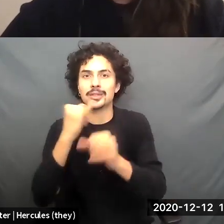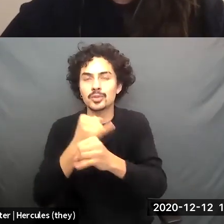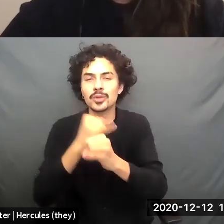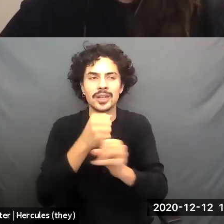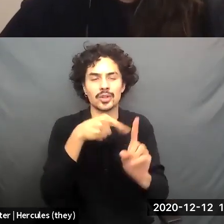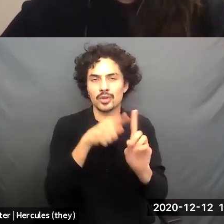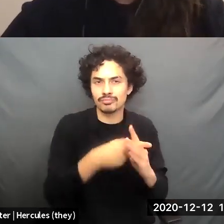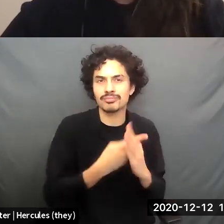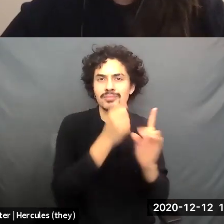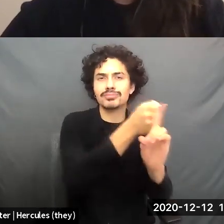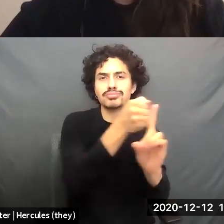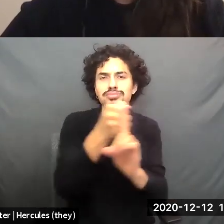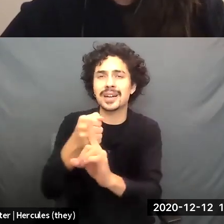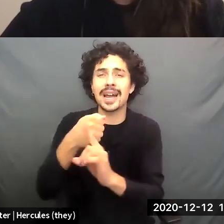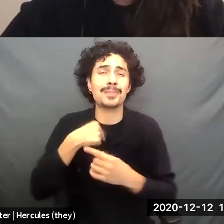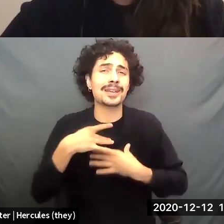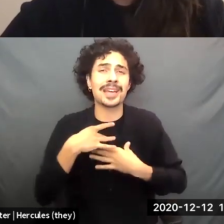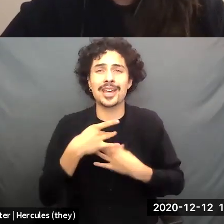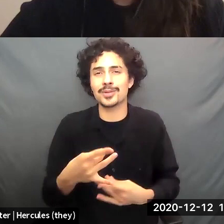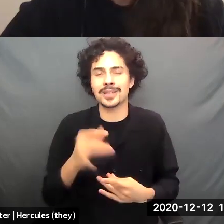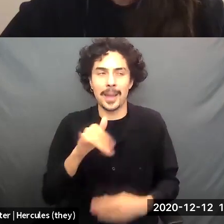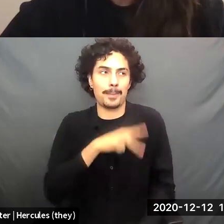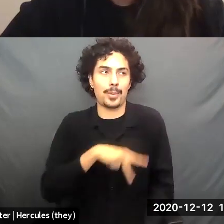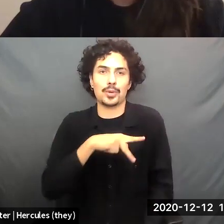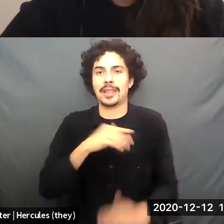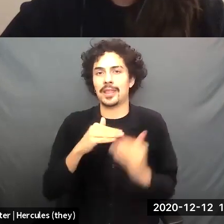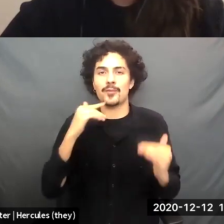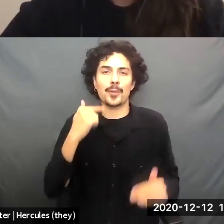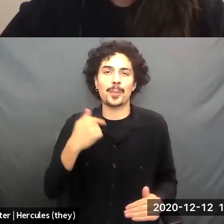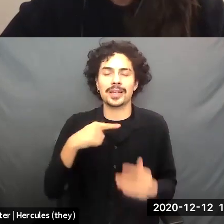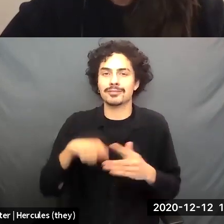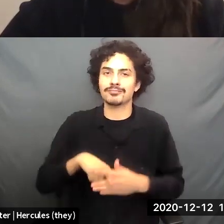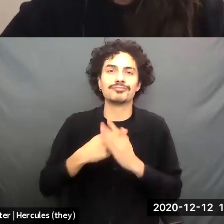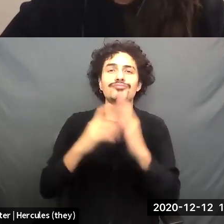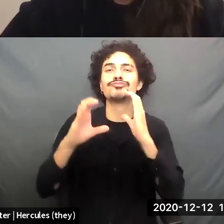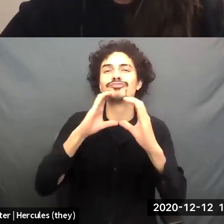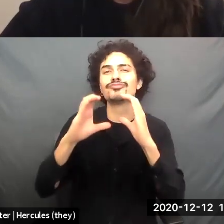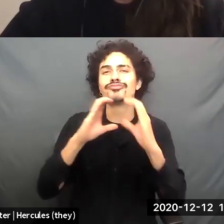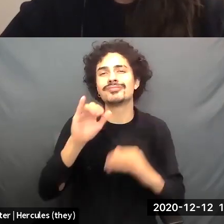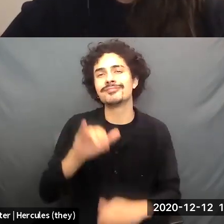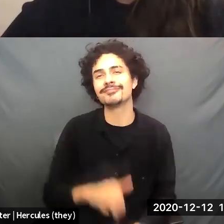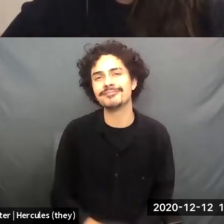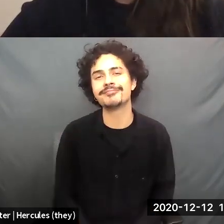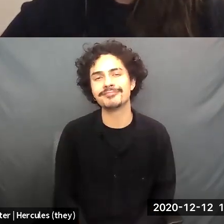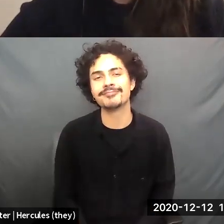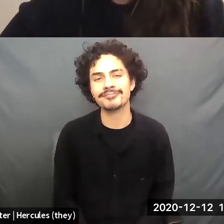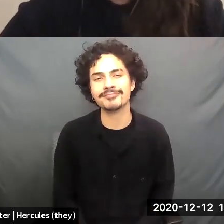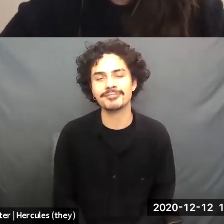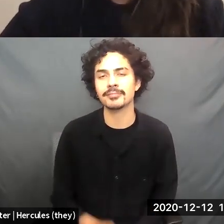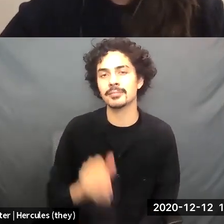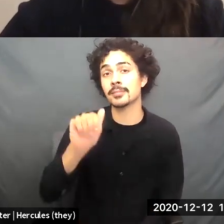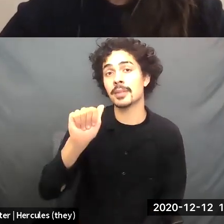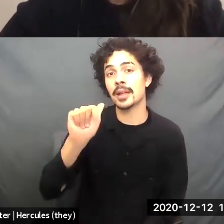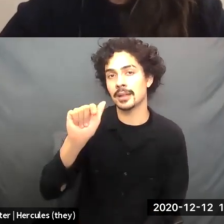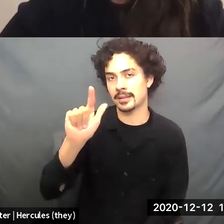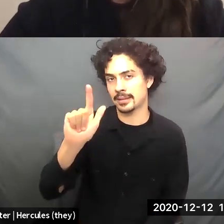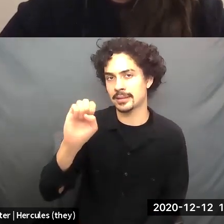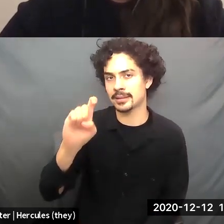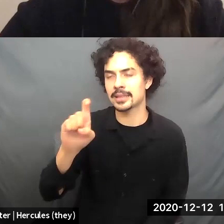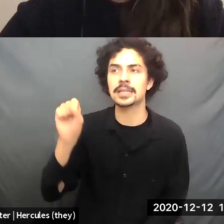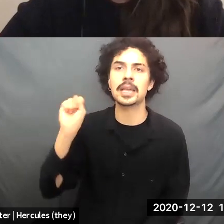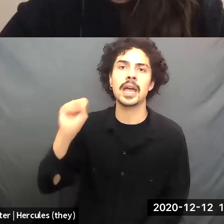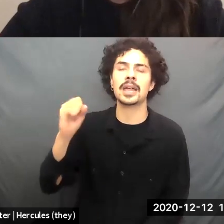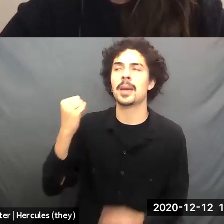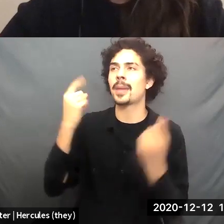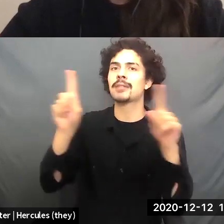those ways. And I, on the personal, in the personal level to, to have these conversations. Yeah. I mean, there are many other countries that have led the